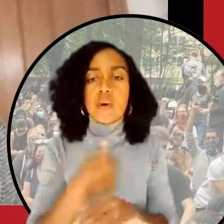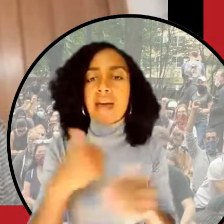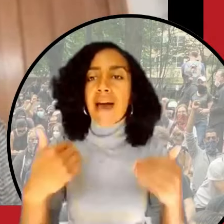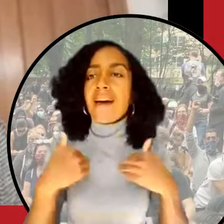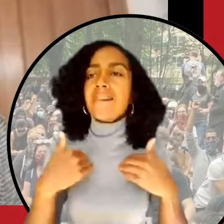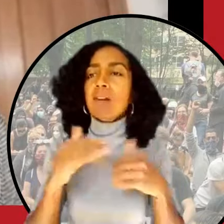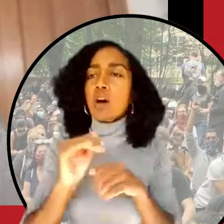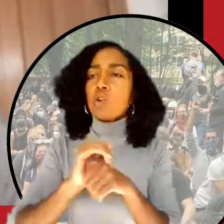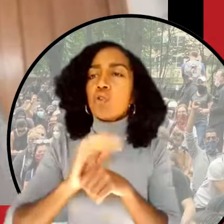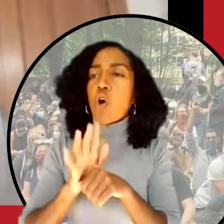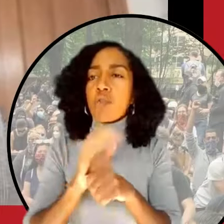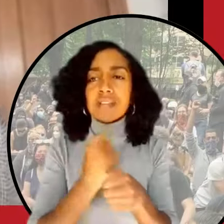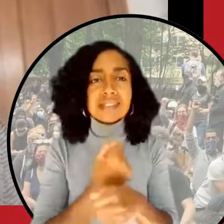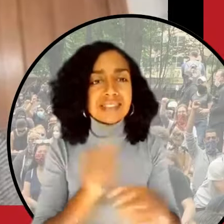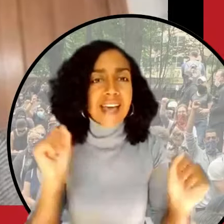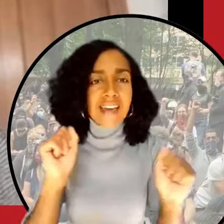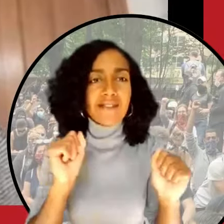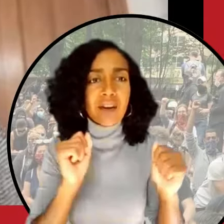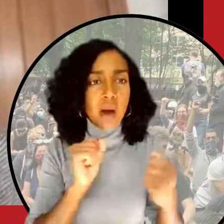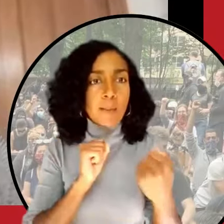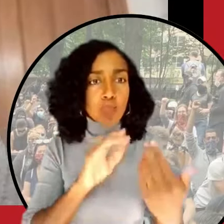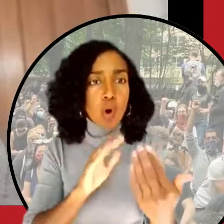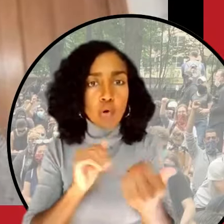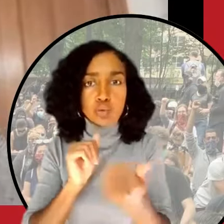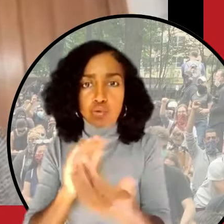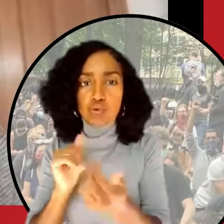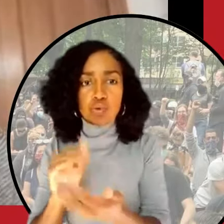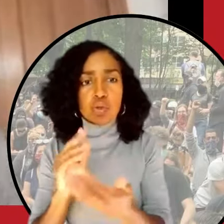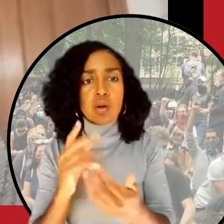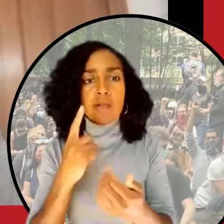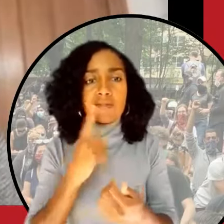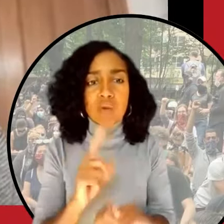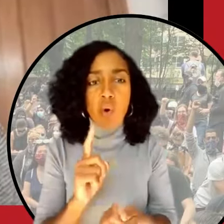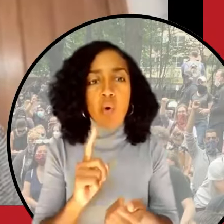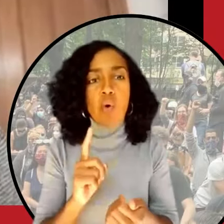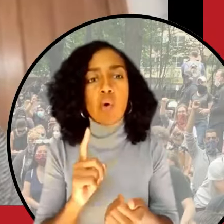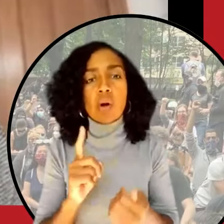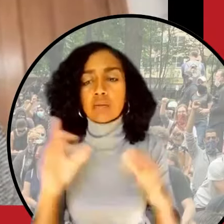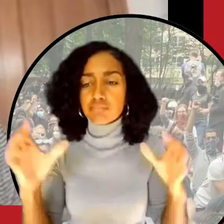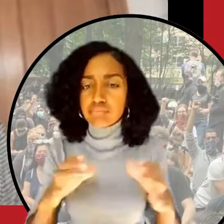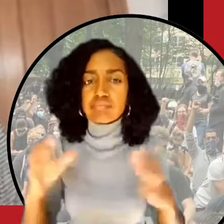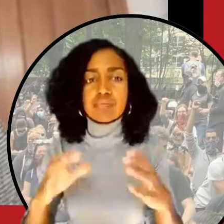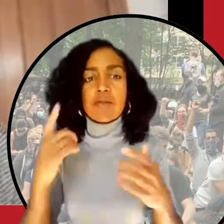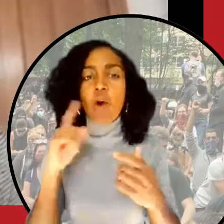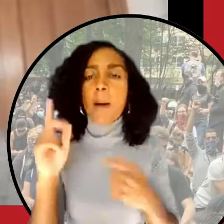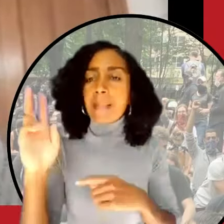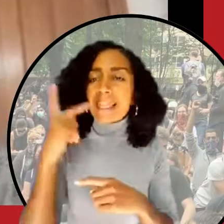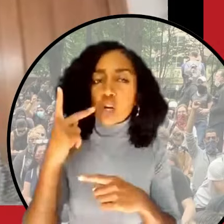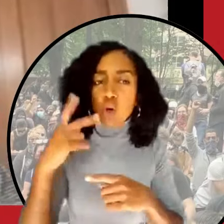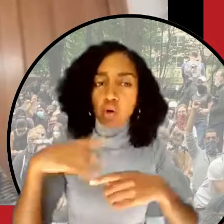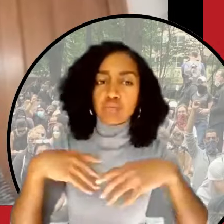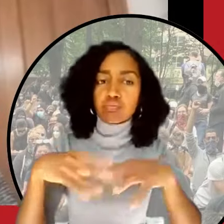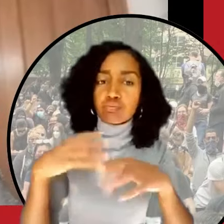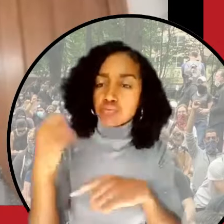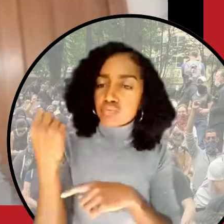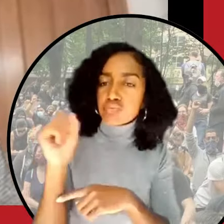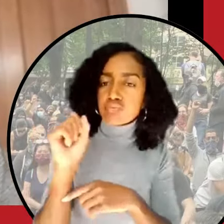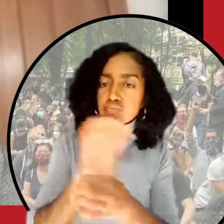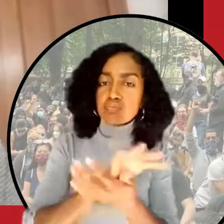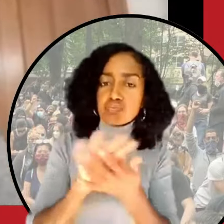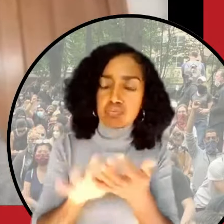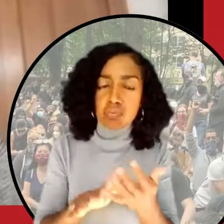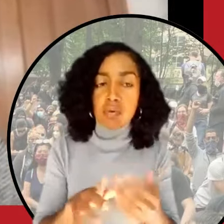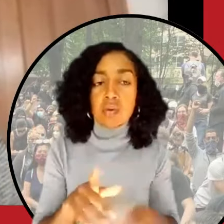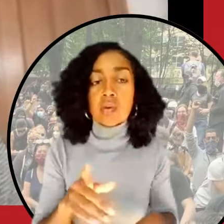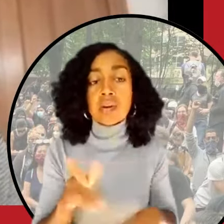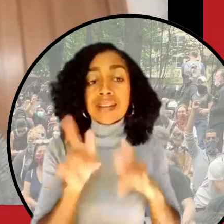COVID-safe measures to accompany political actions, etc. But I think it's